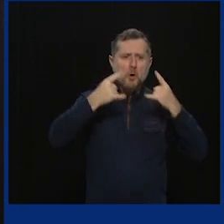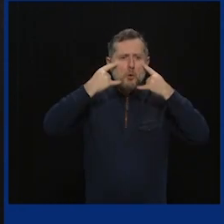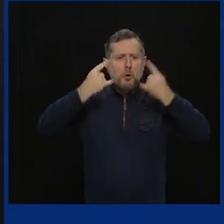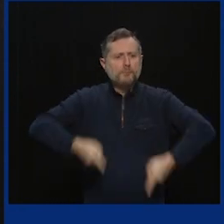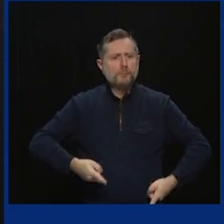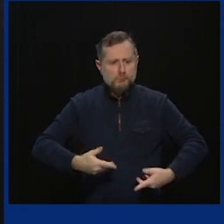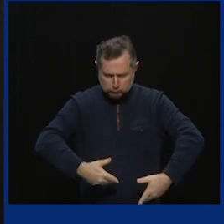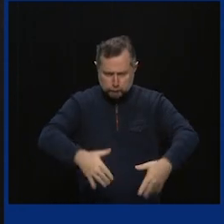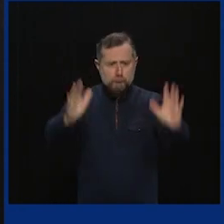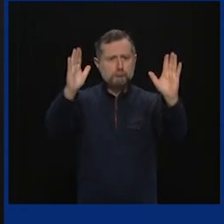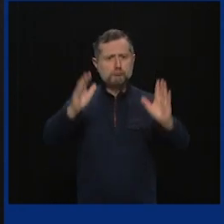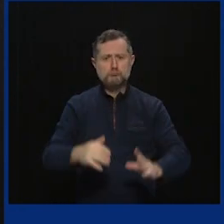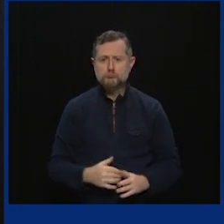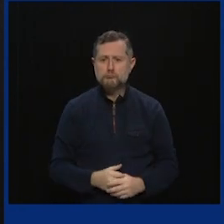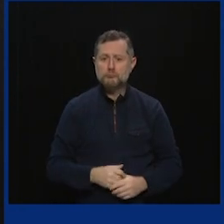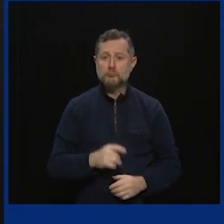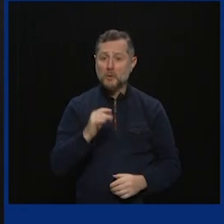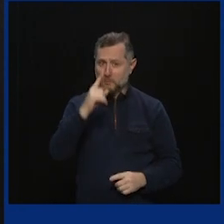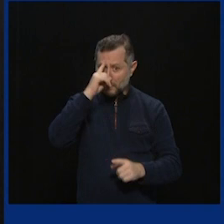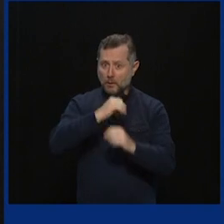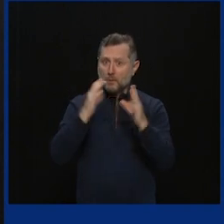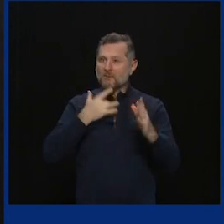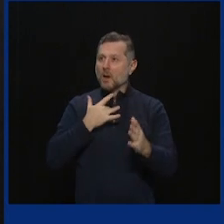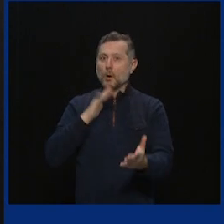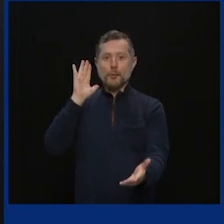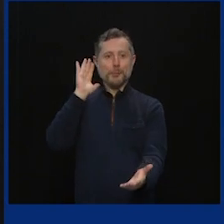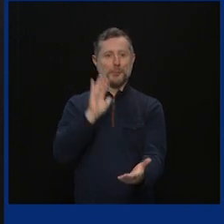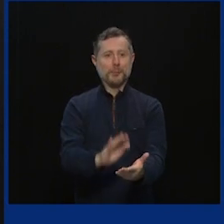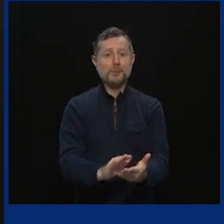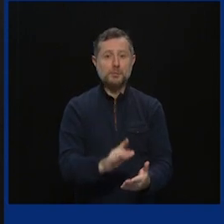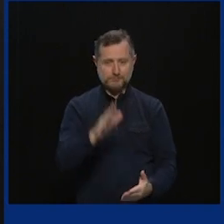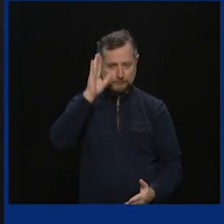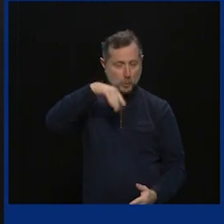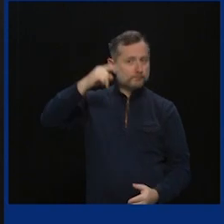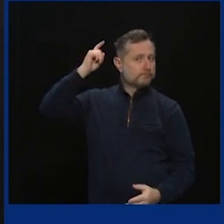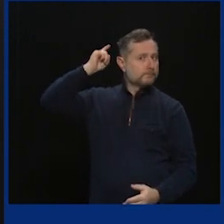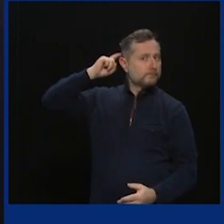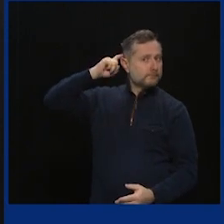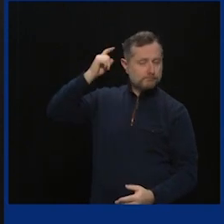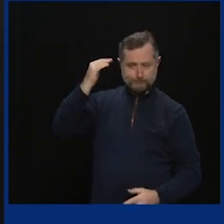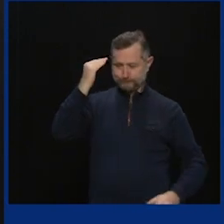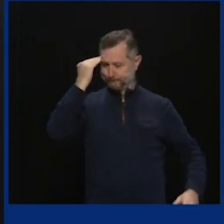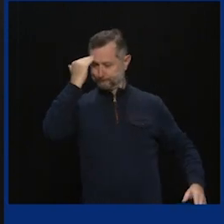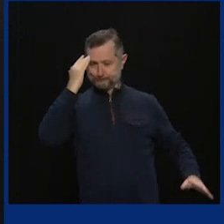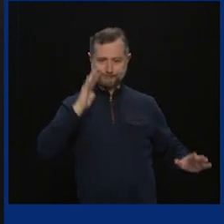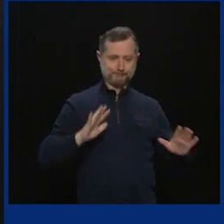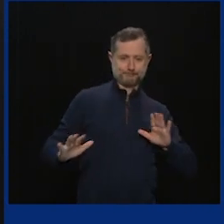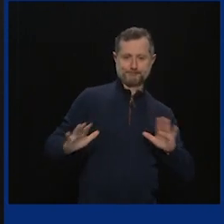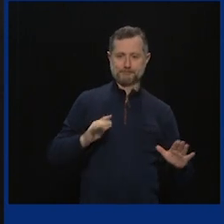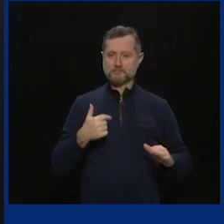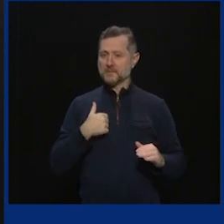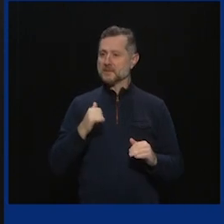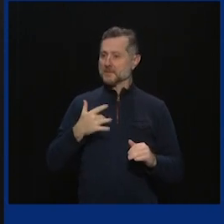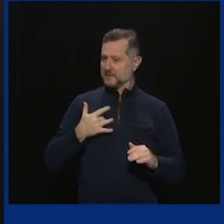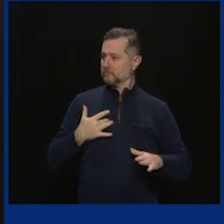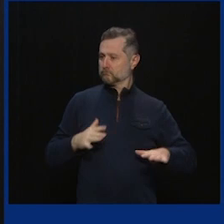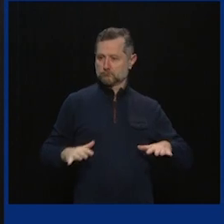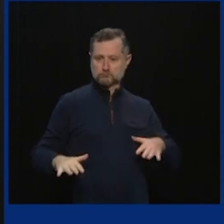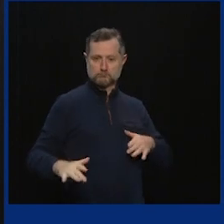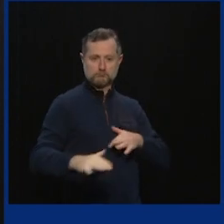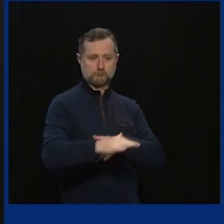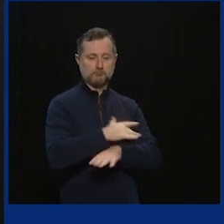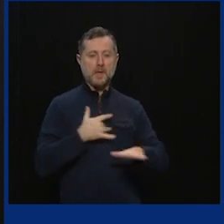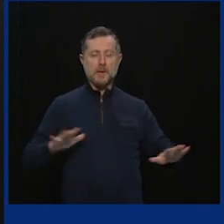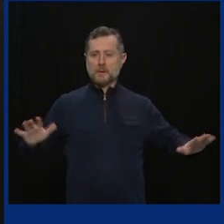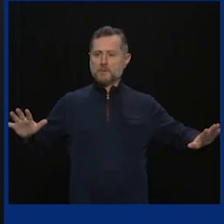want to let people know that I'm very conscious of the fact that we are just craving for that sense of normalcy. And I do believe